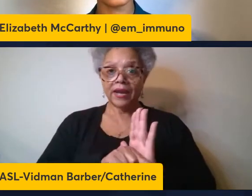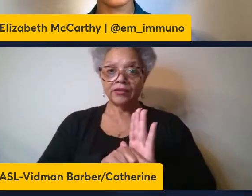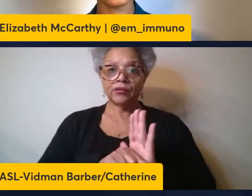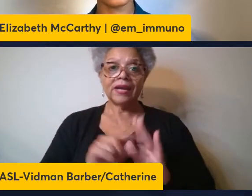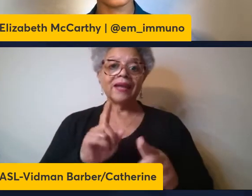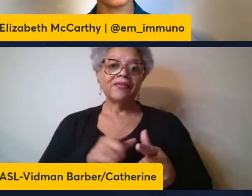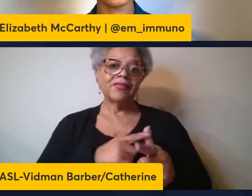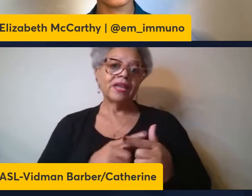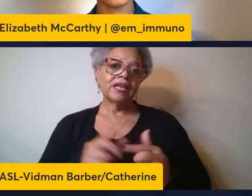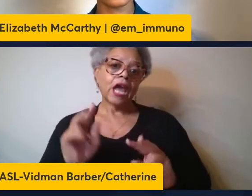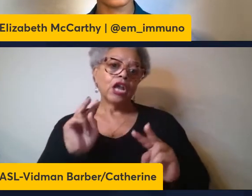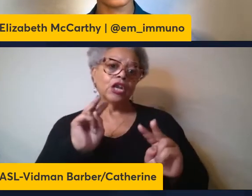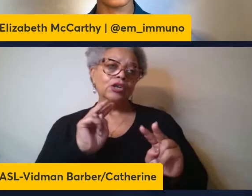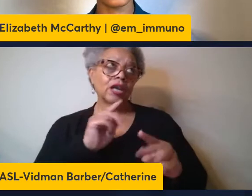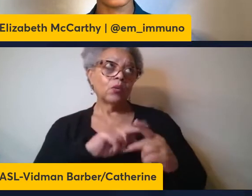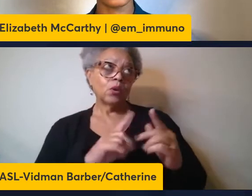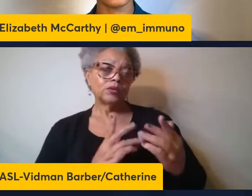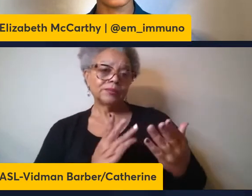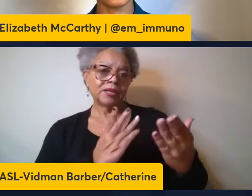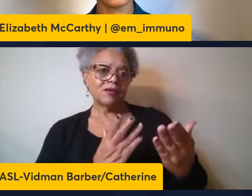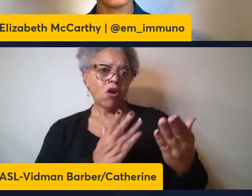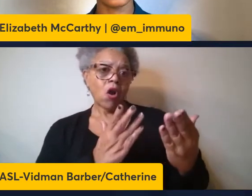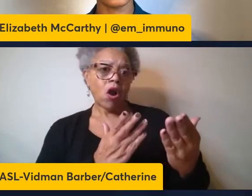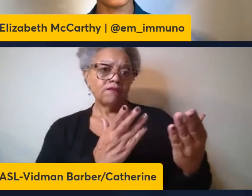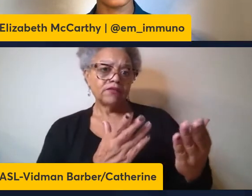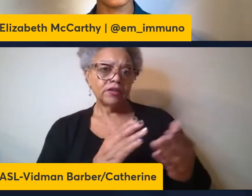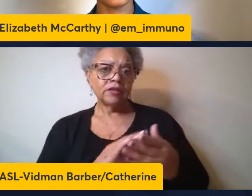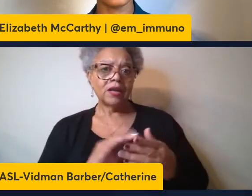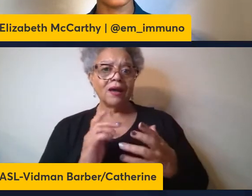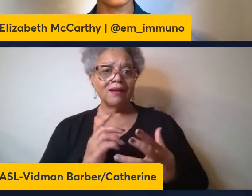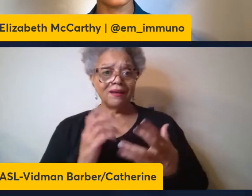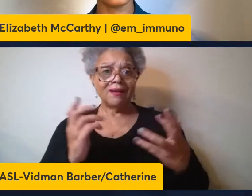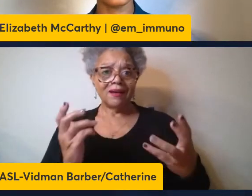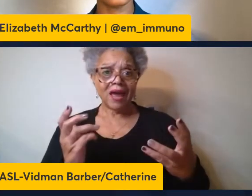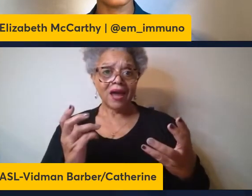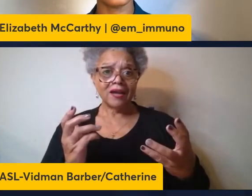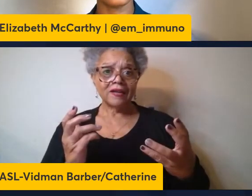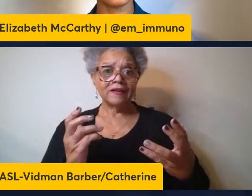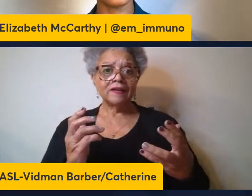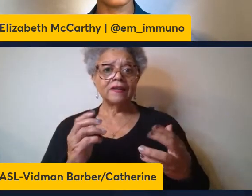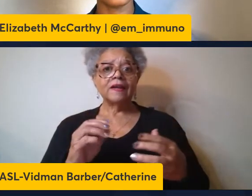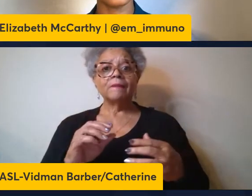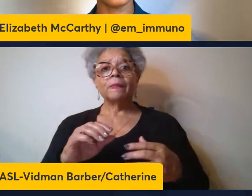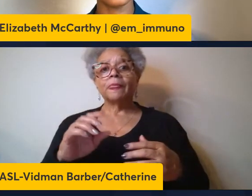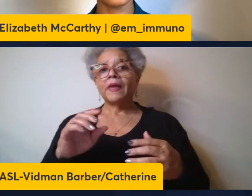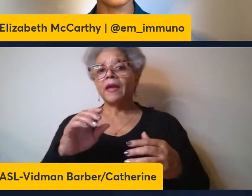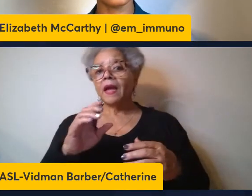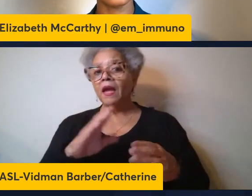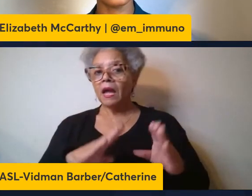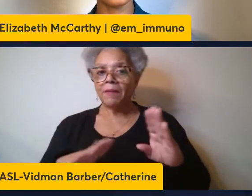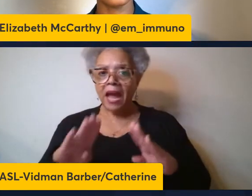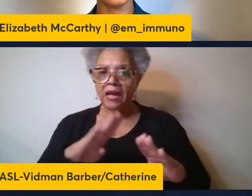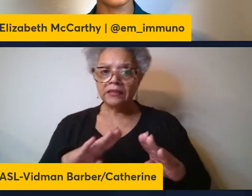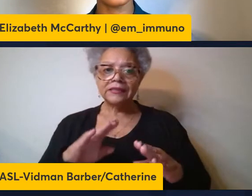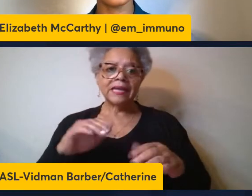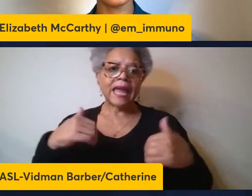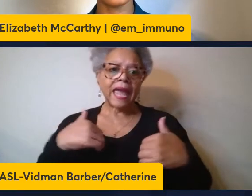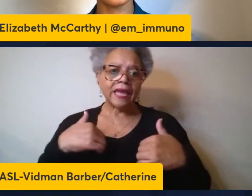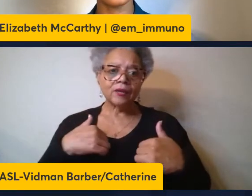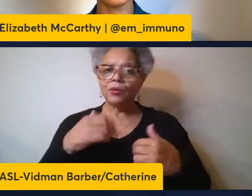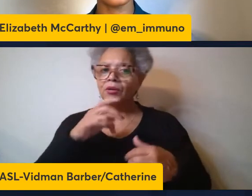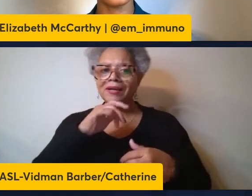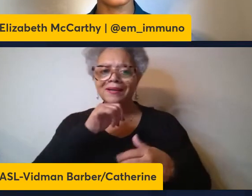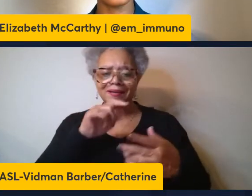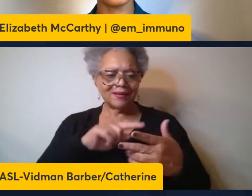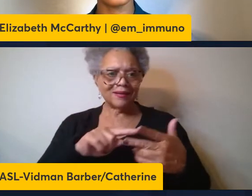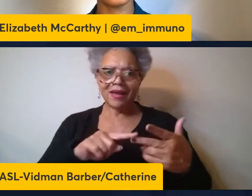at what was being offered. And quite a lot of it was plant biology, animal biology. None of the microbiology kinds of things that